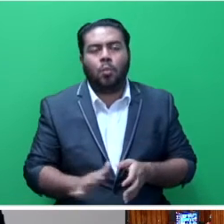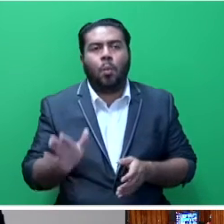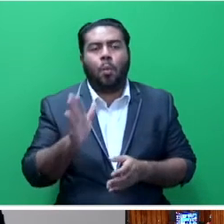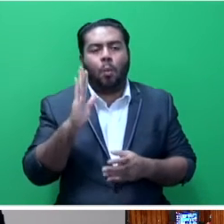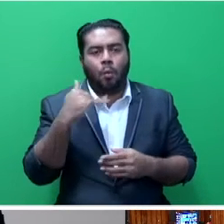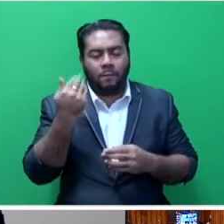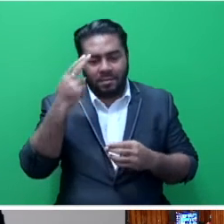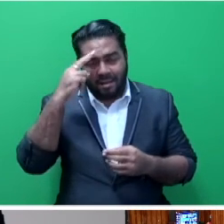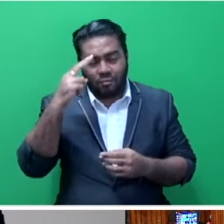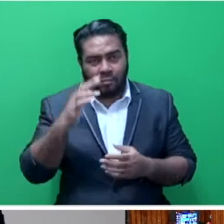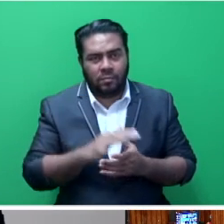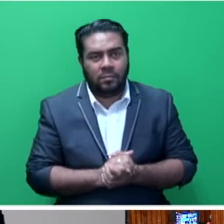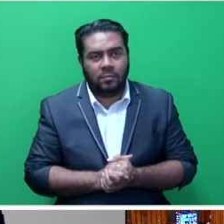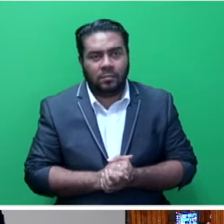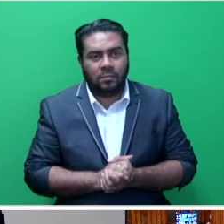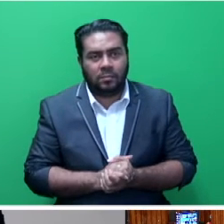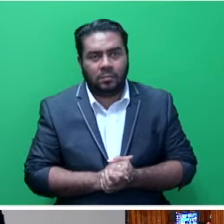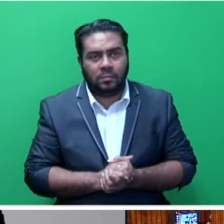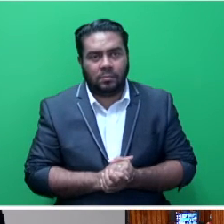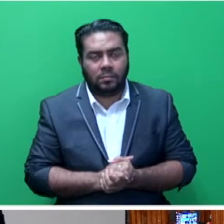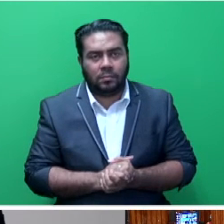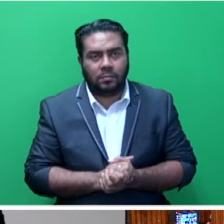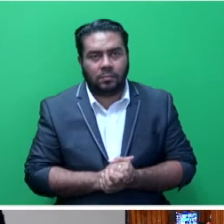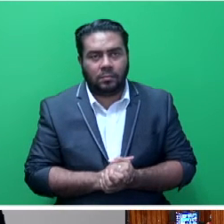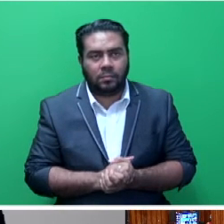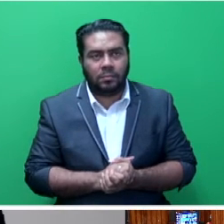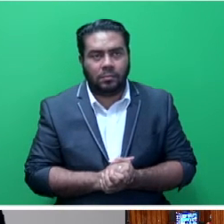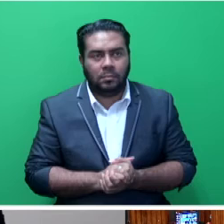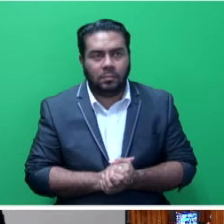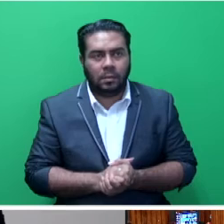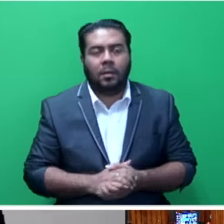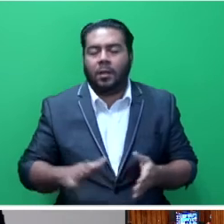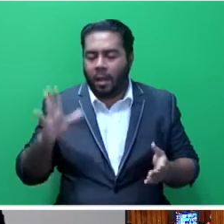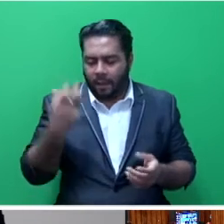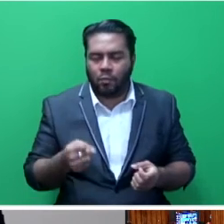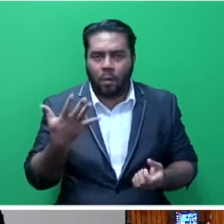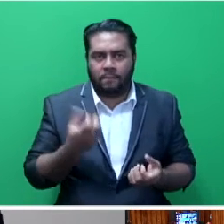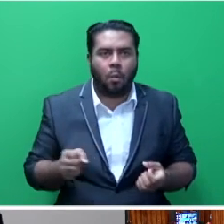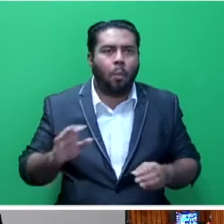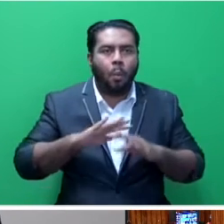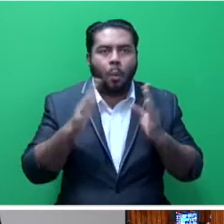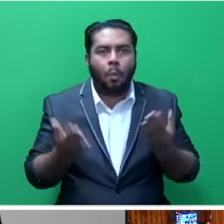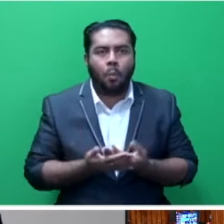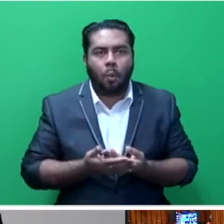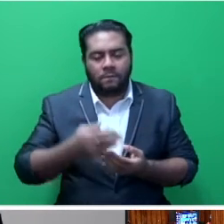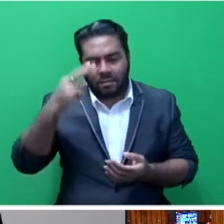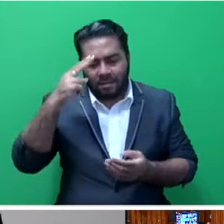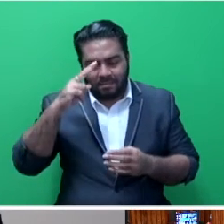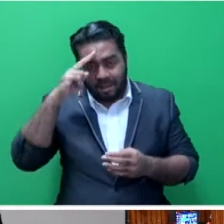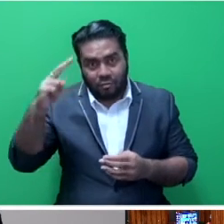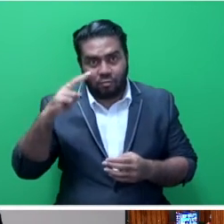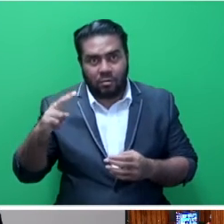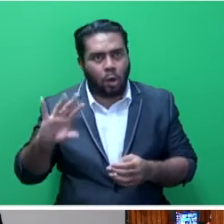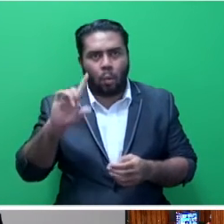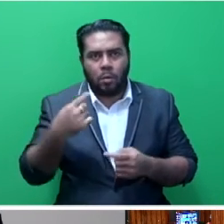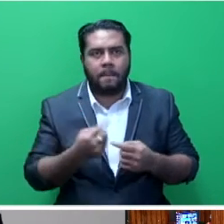approach to eliminating the transmission of the virus. And it has to be a whole of nation approach. It cannot just be a Ministry of Health